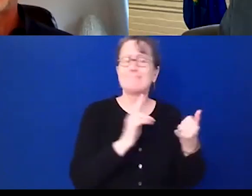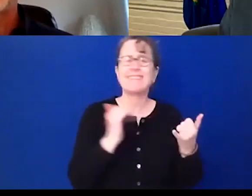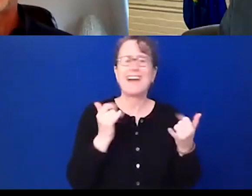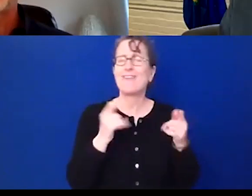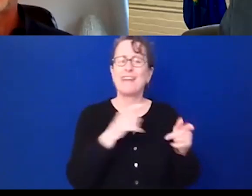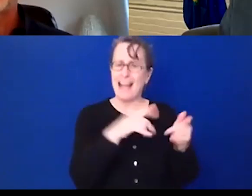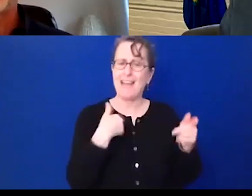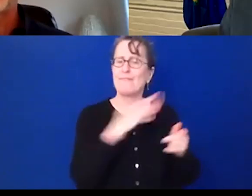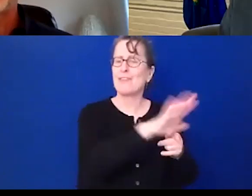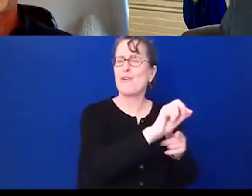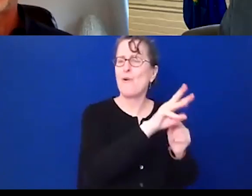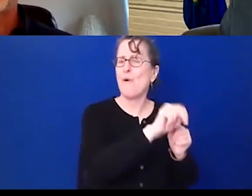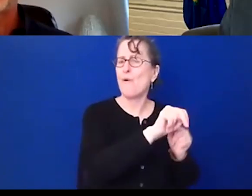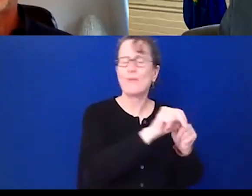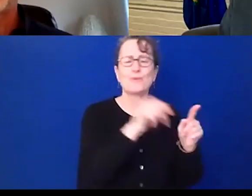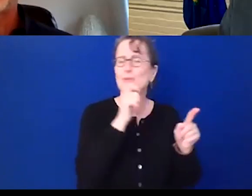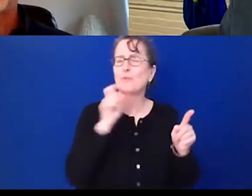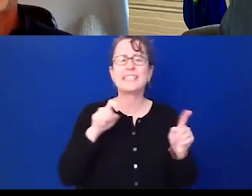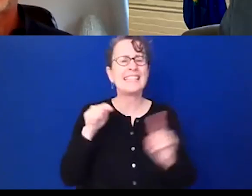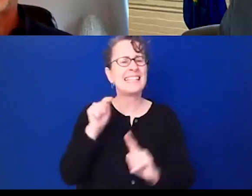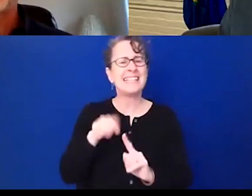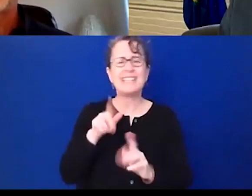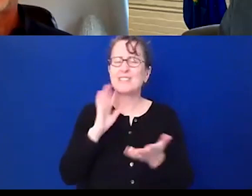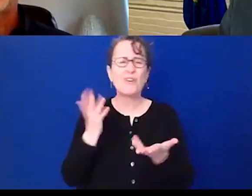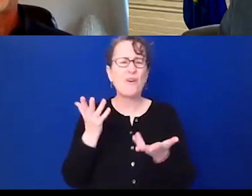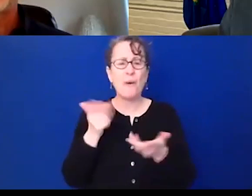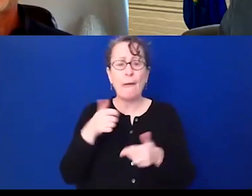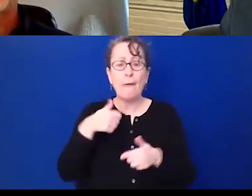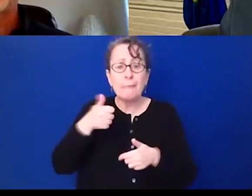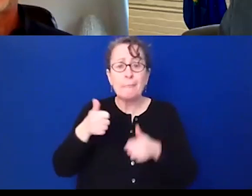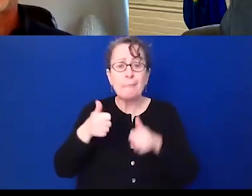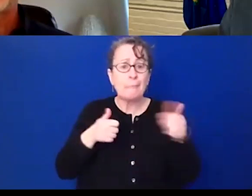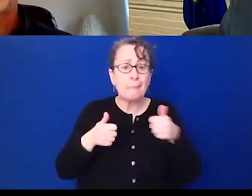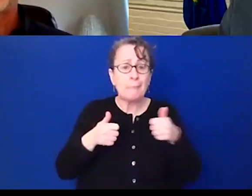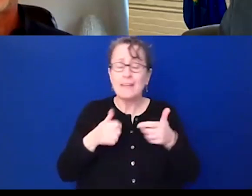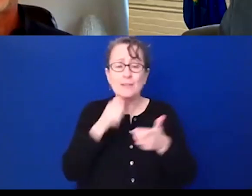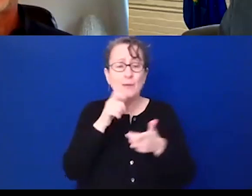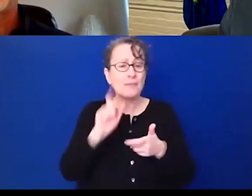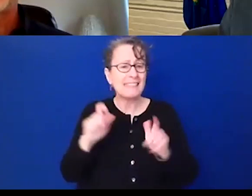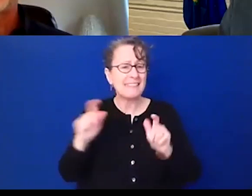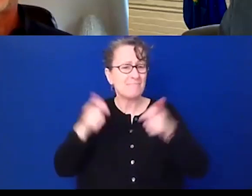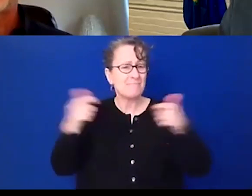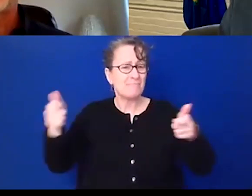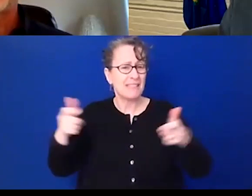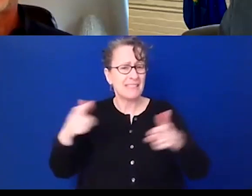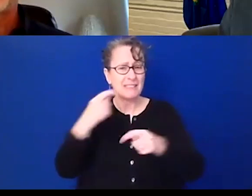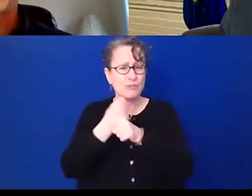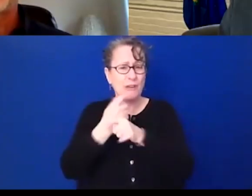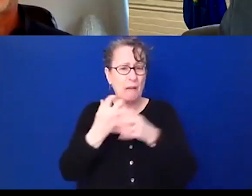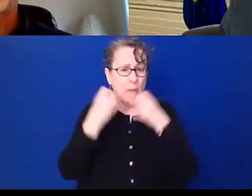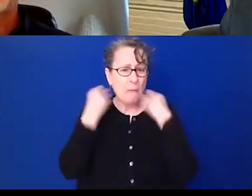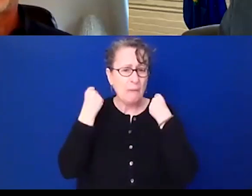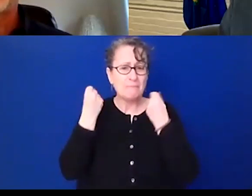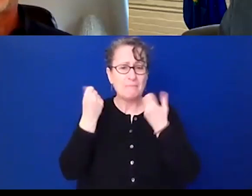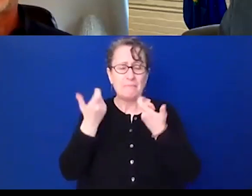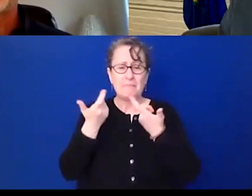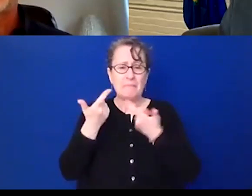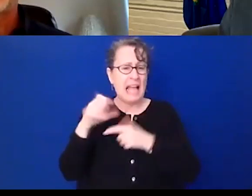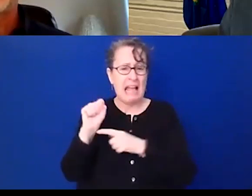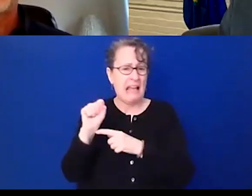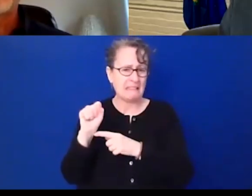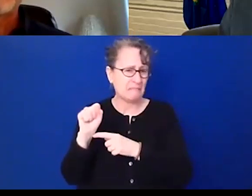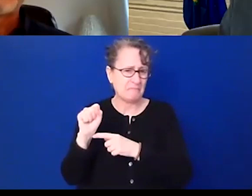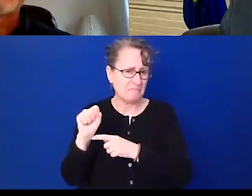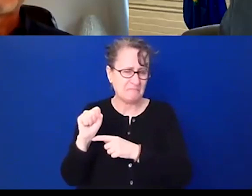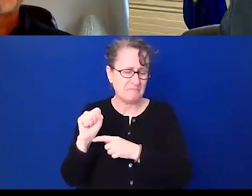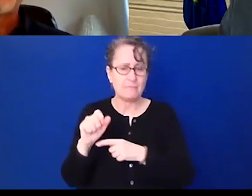and it happens less and less. So we'd like to look into a different alternative for that. And the second vehicle